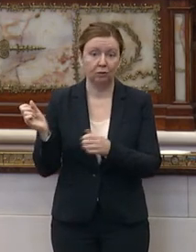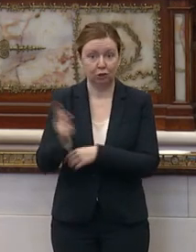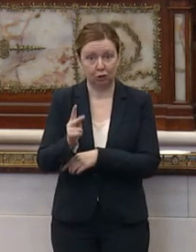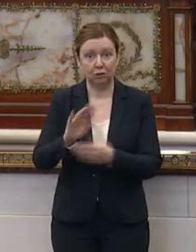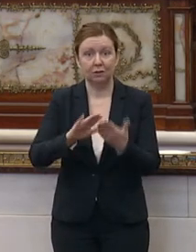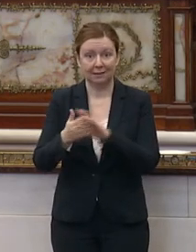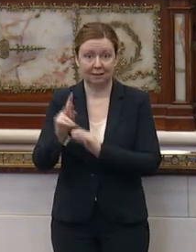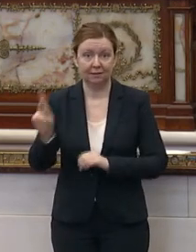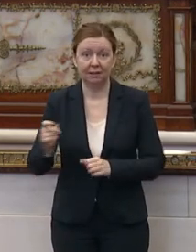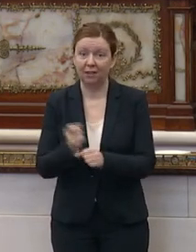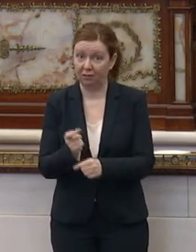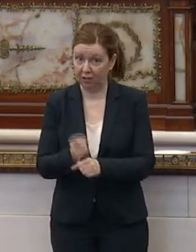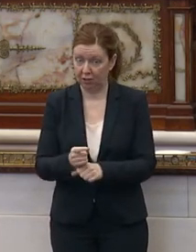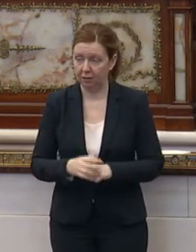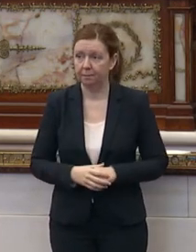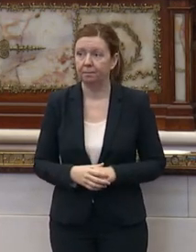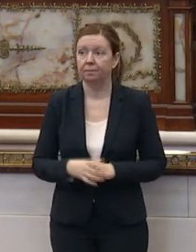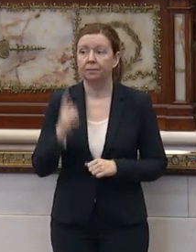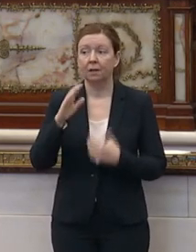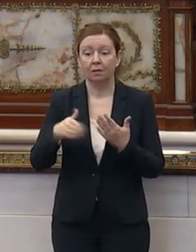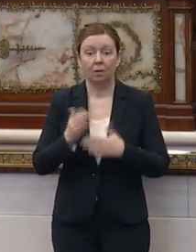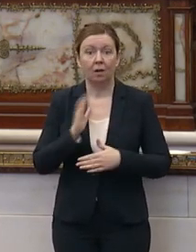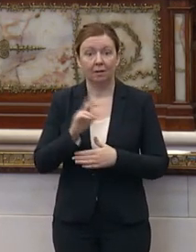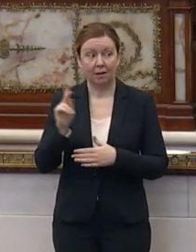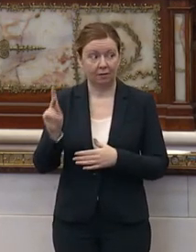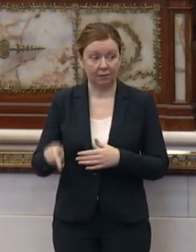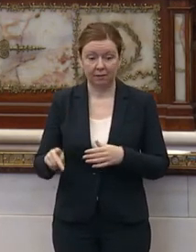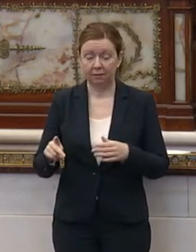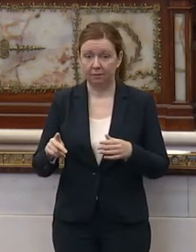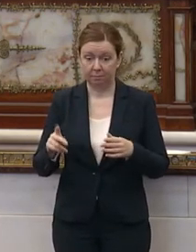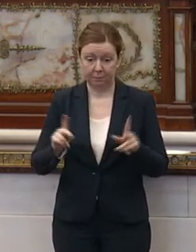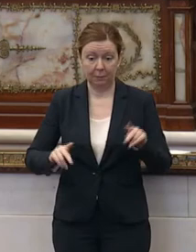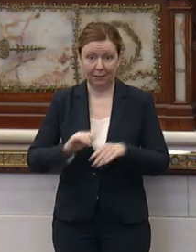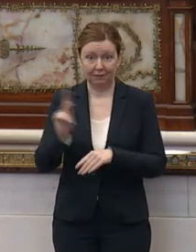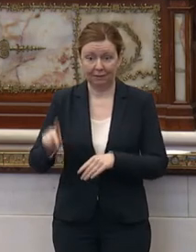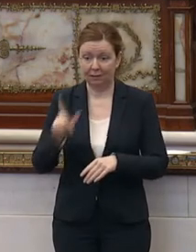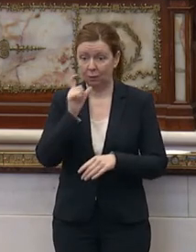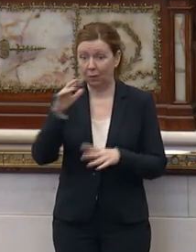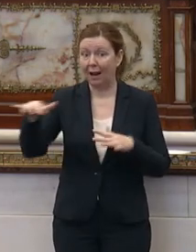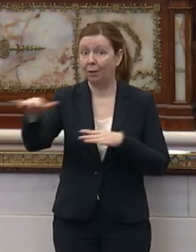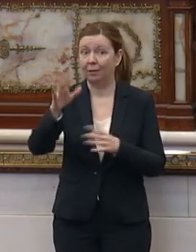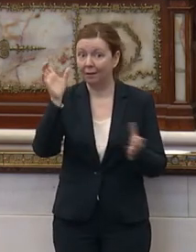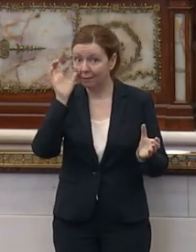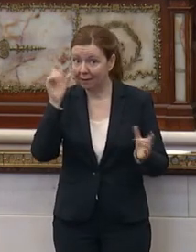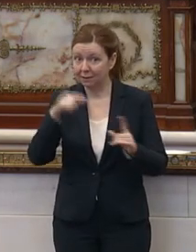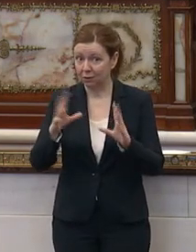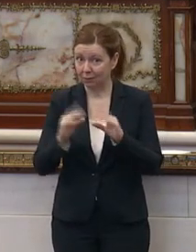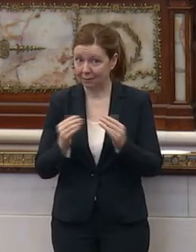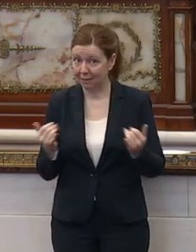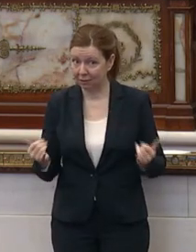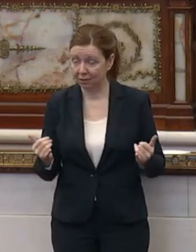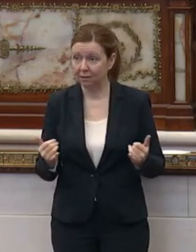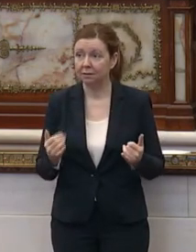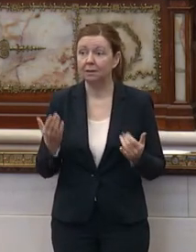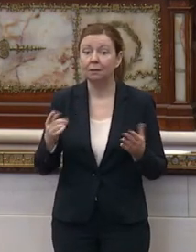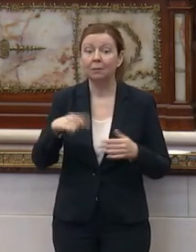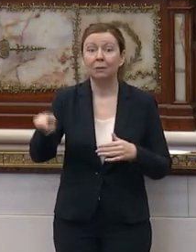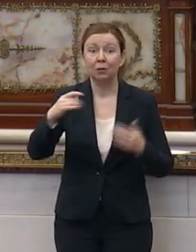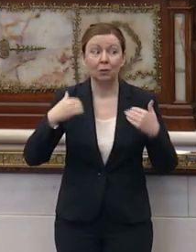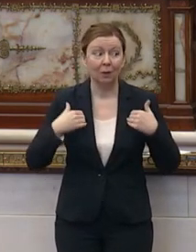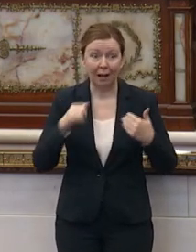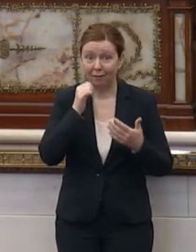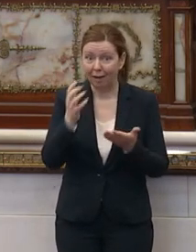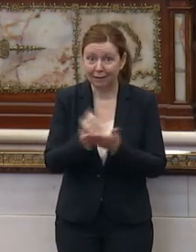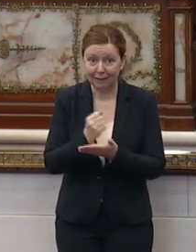of Philadelphia each year. And for all of our Philadelphia residents who are out there, may be listening to the session, you may have